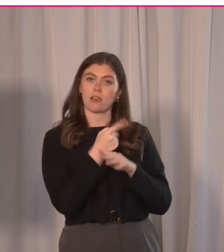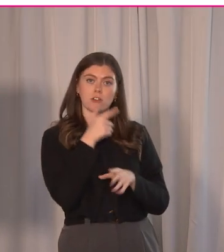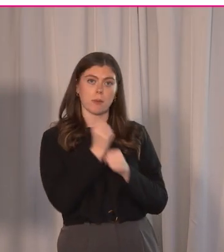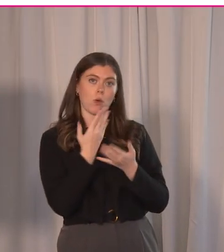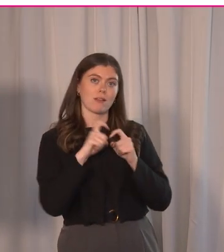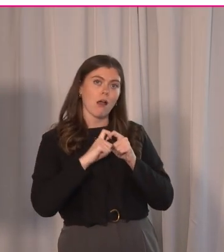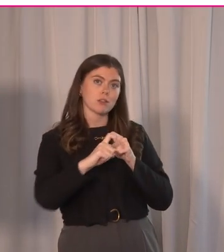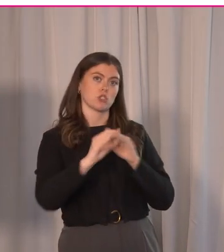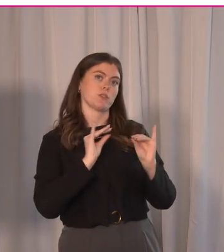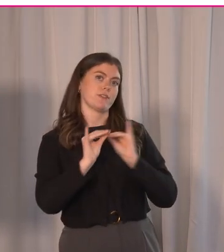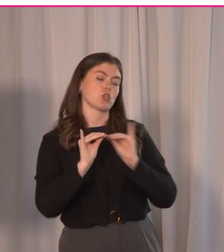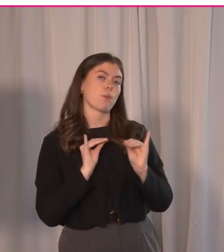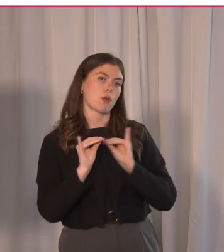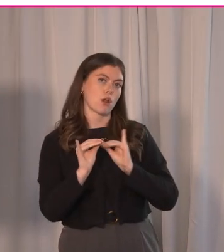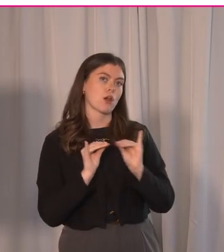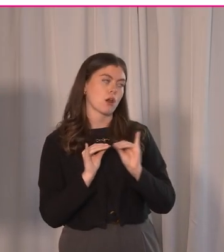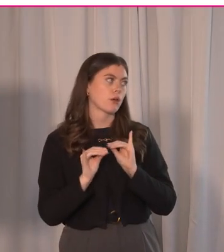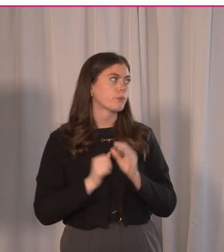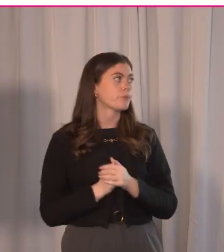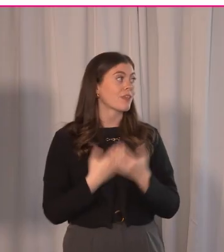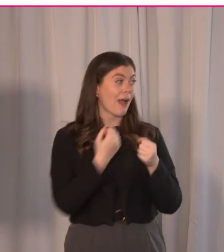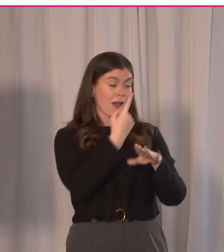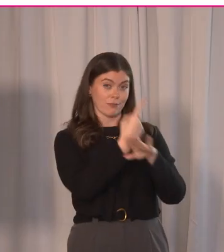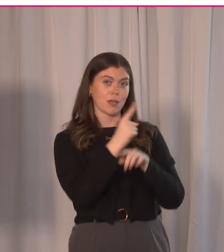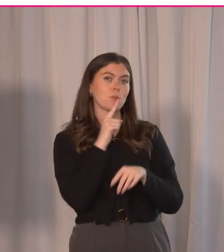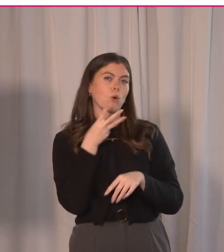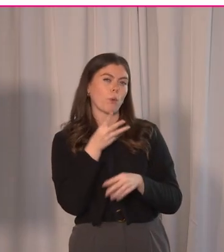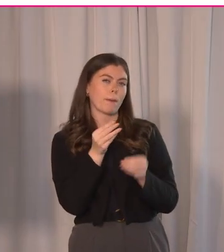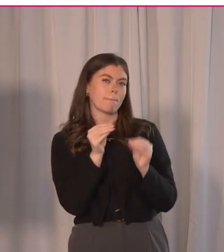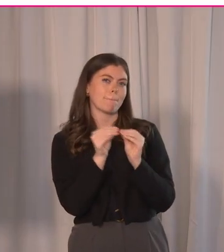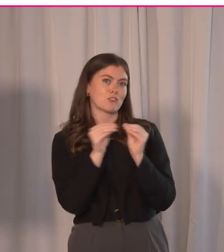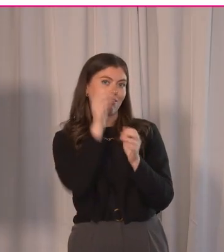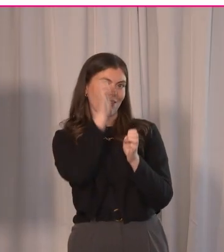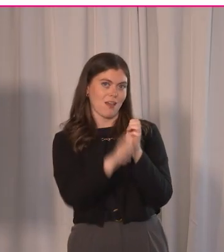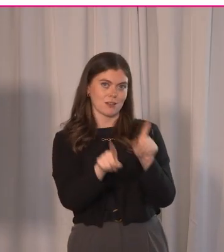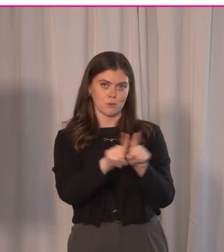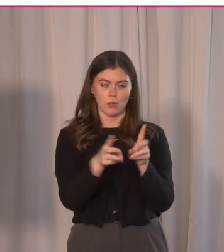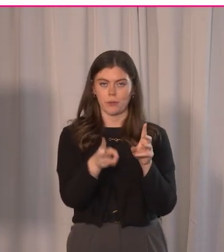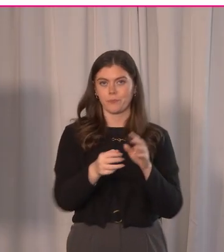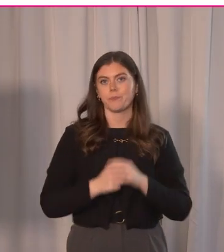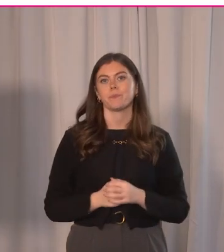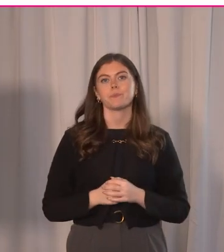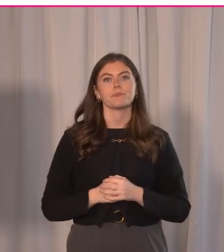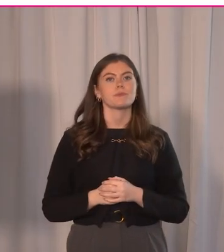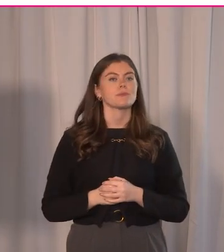of interpreter too. I have it on there, but I'm going to mention it at the very end.